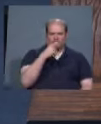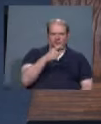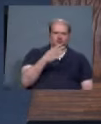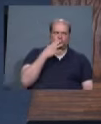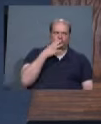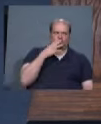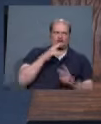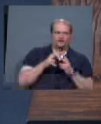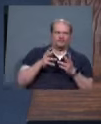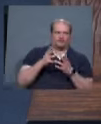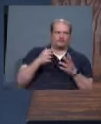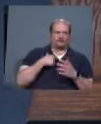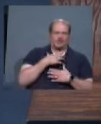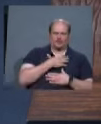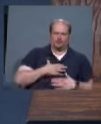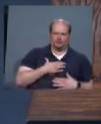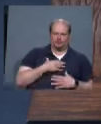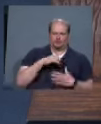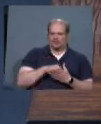very much. I appreciate that.